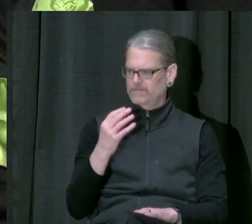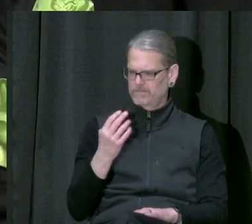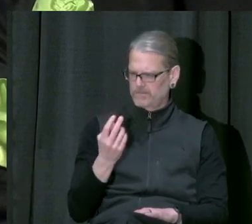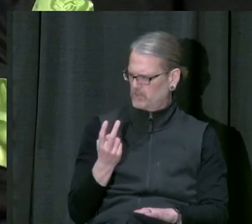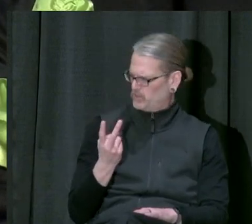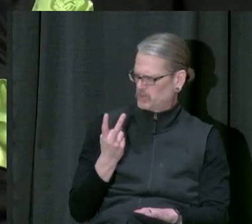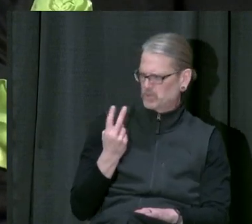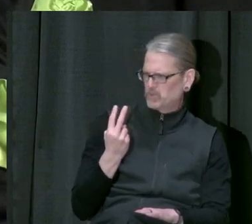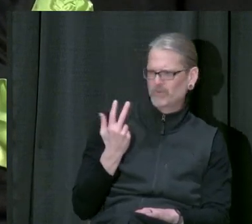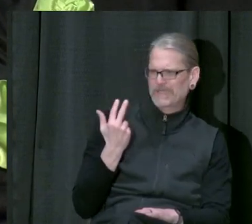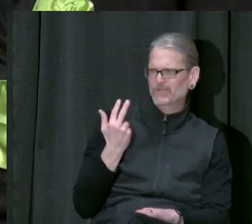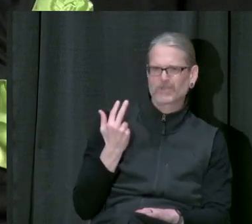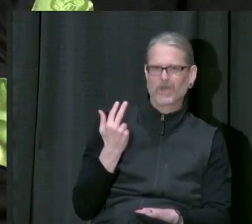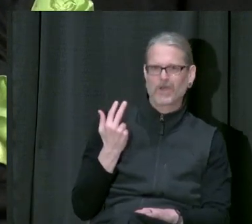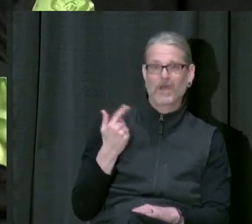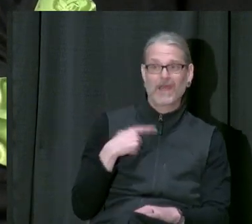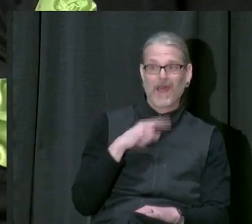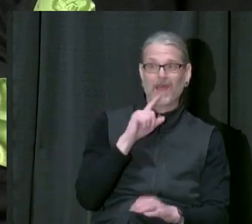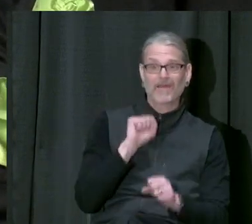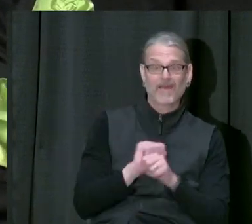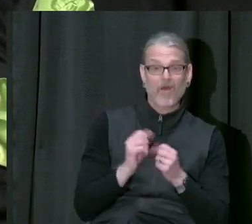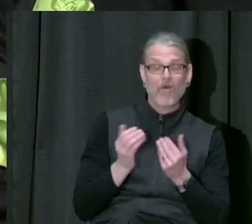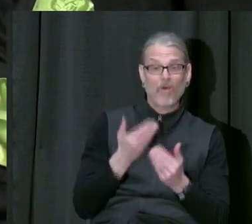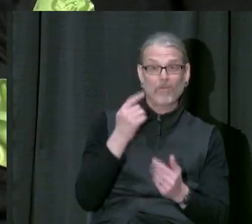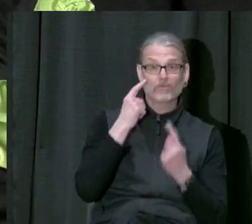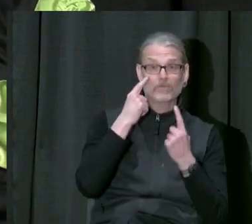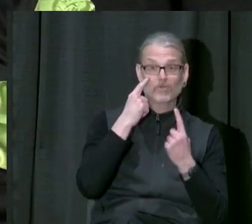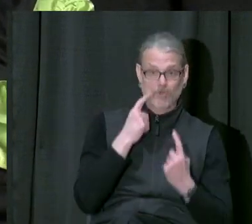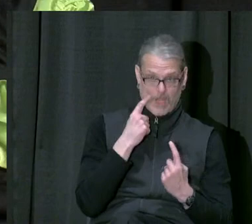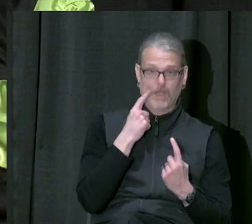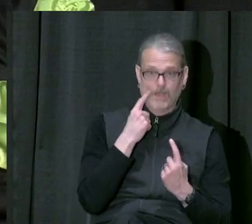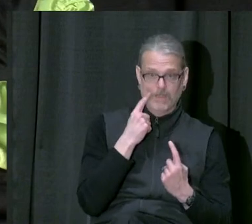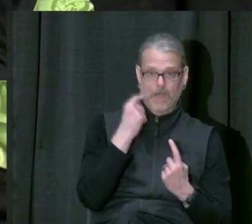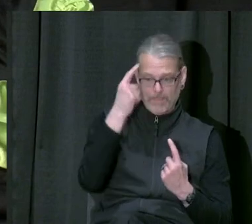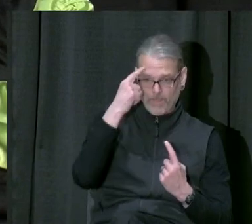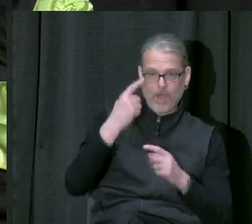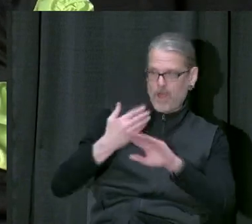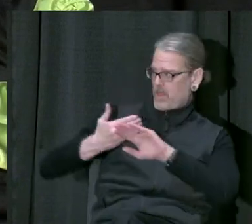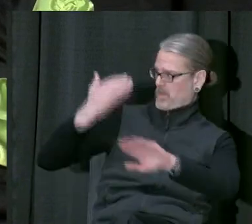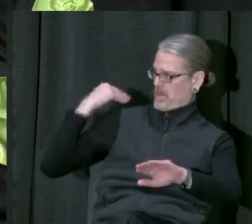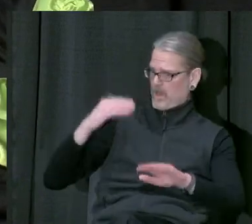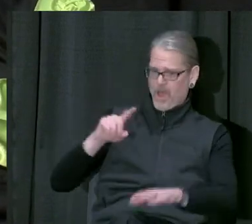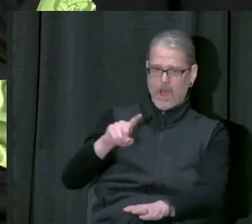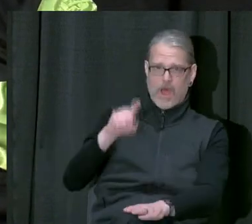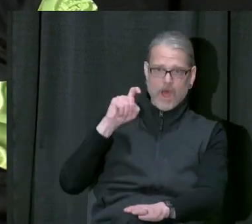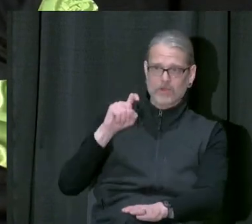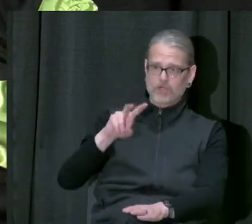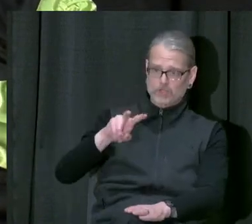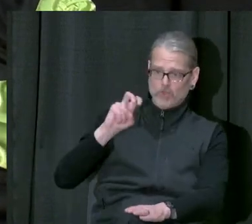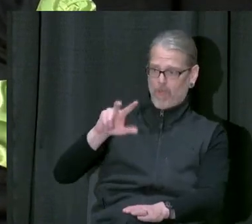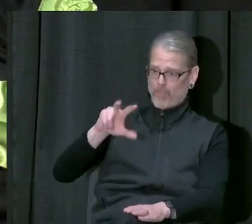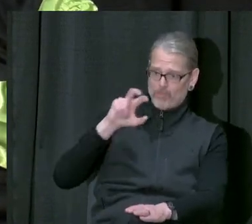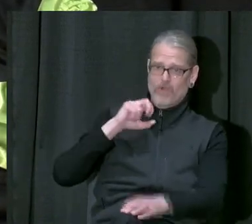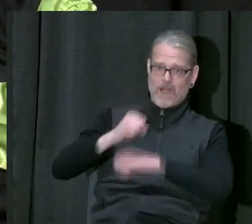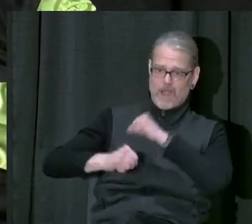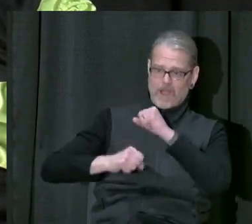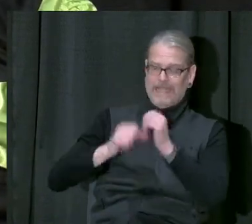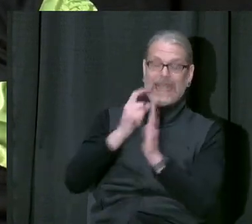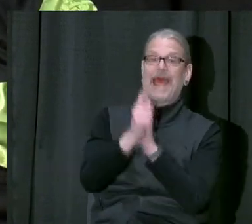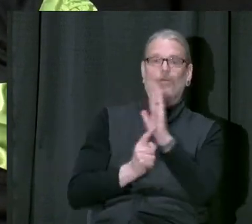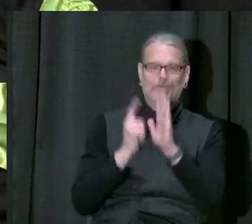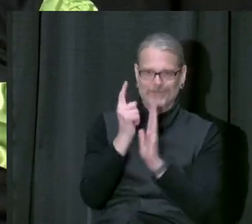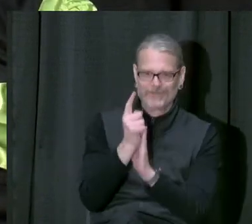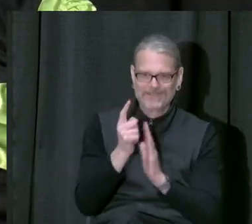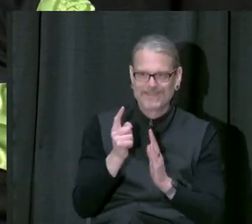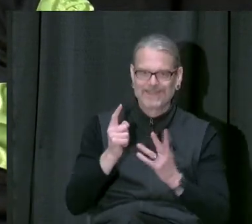I almost cried, literally, thinking about all of the hundreds of hours I spent manually remediating tables when